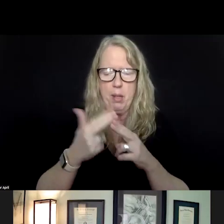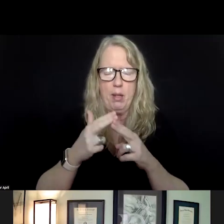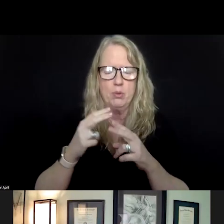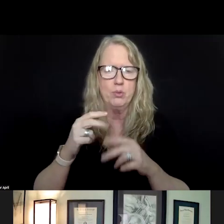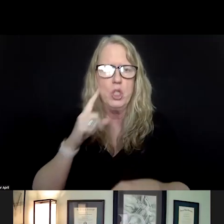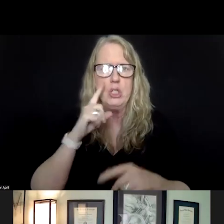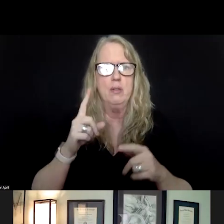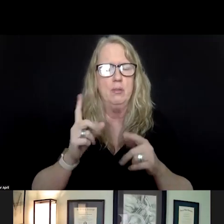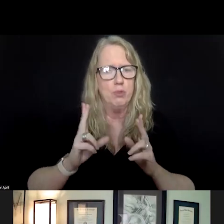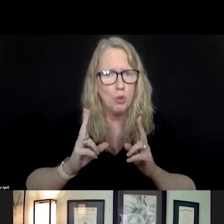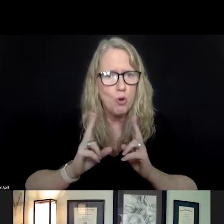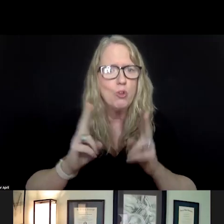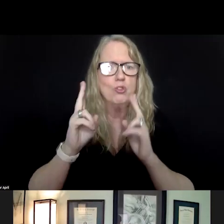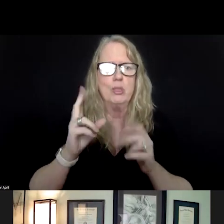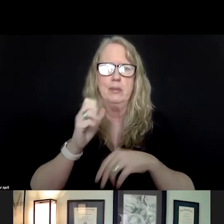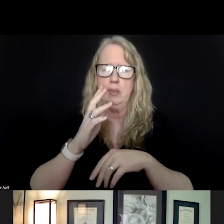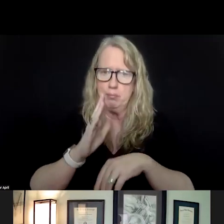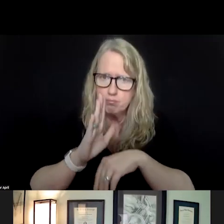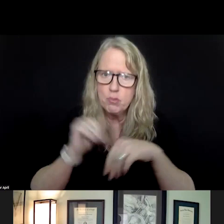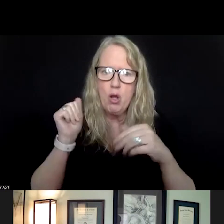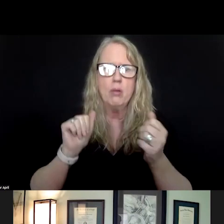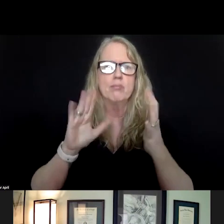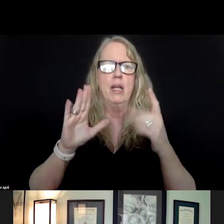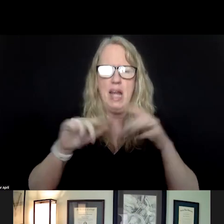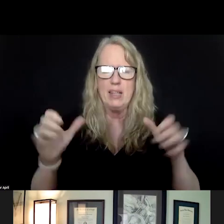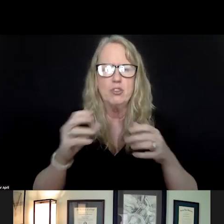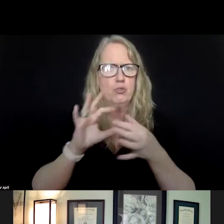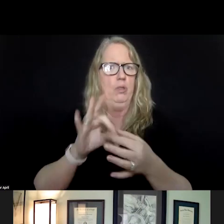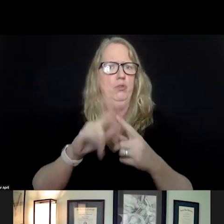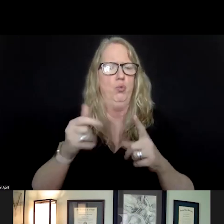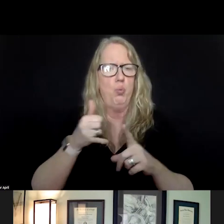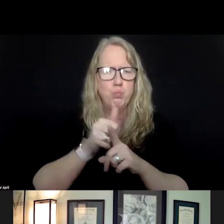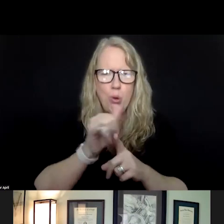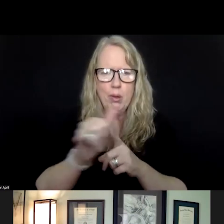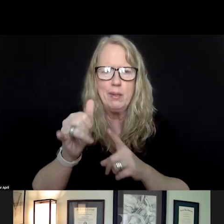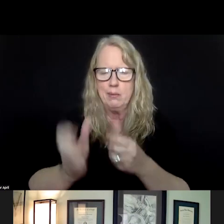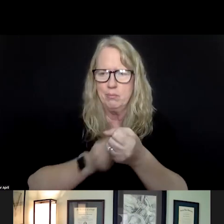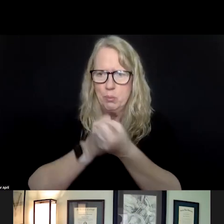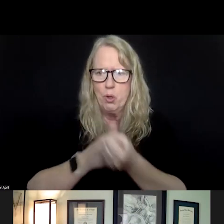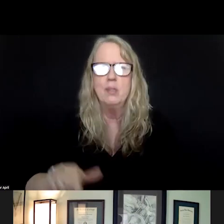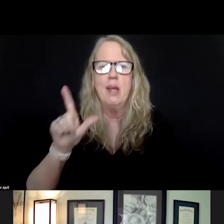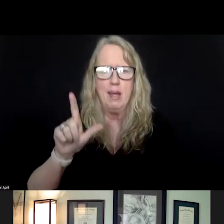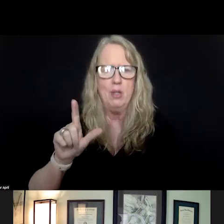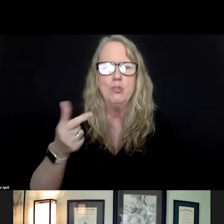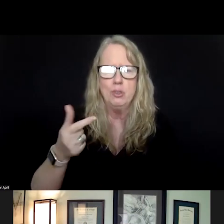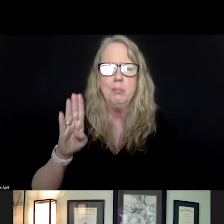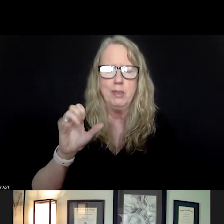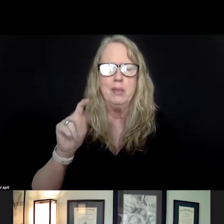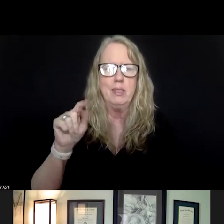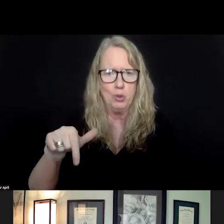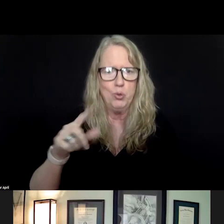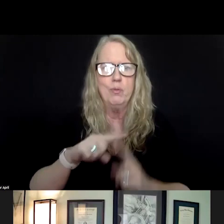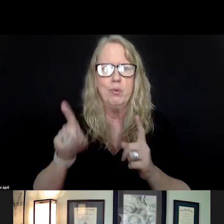the urgency of calling for action around bullying and support for LGBTQ teens and